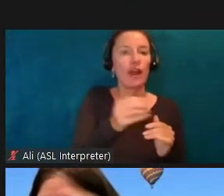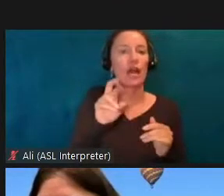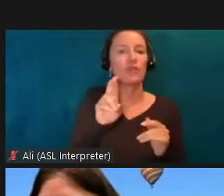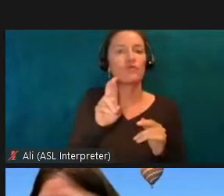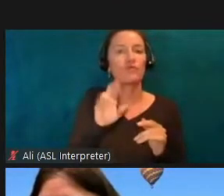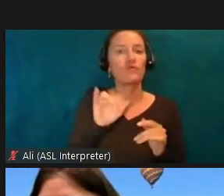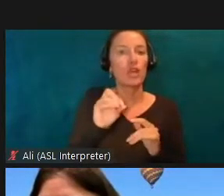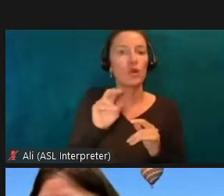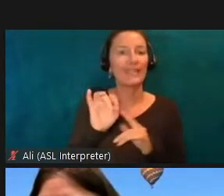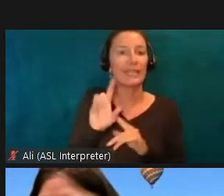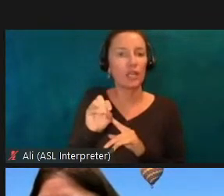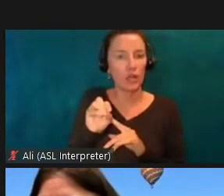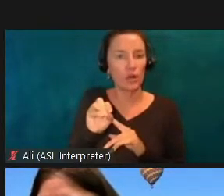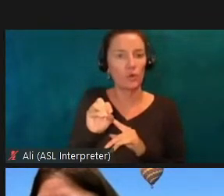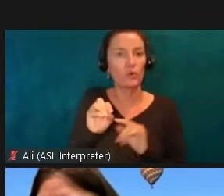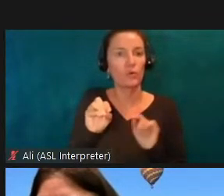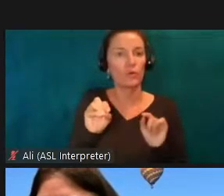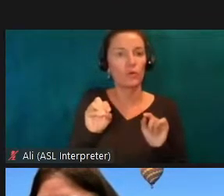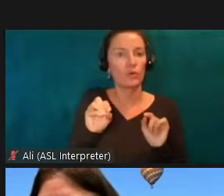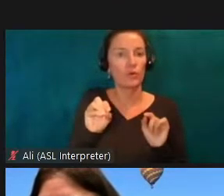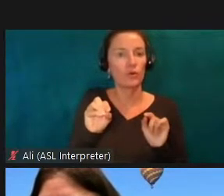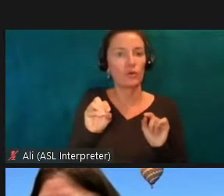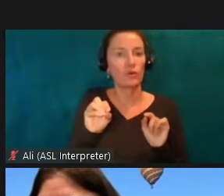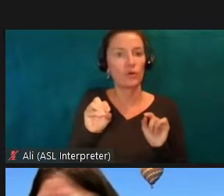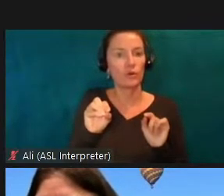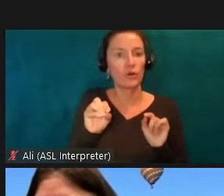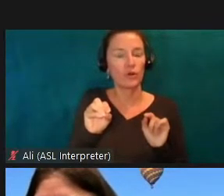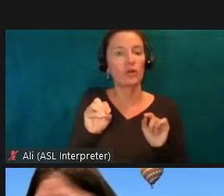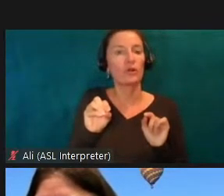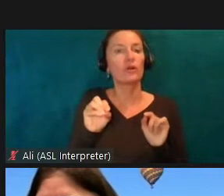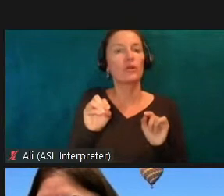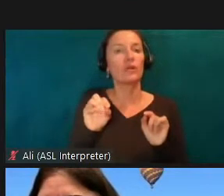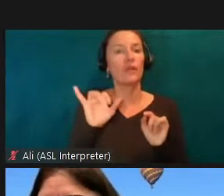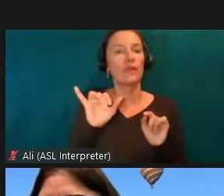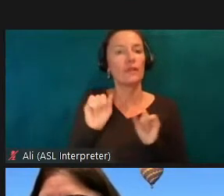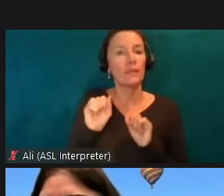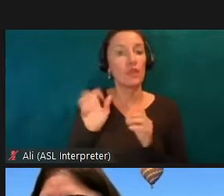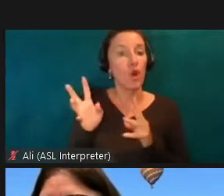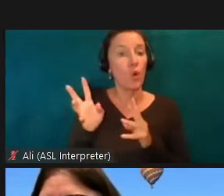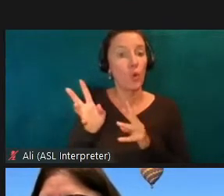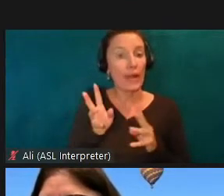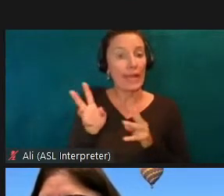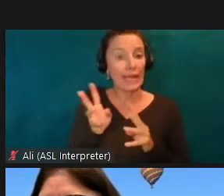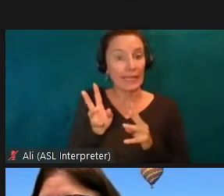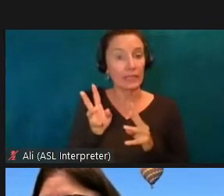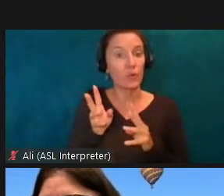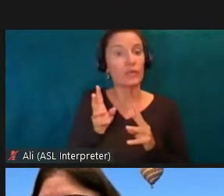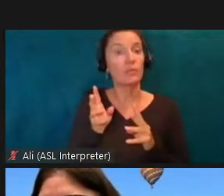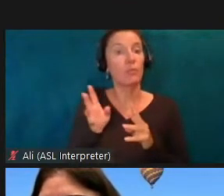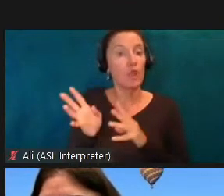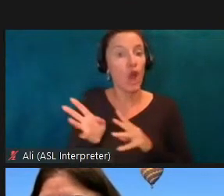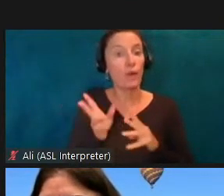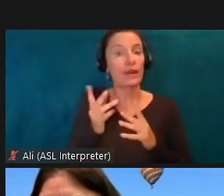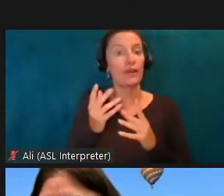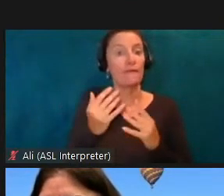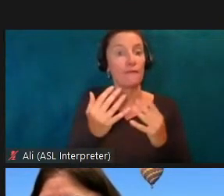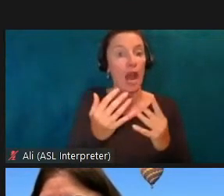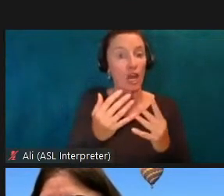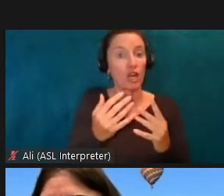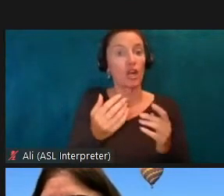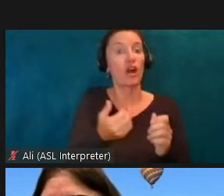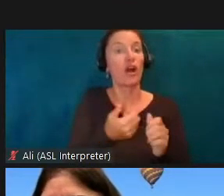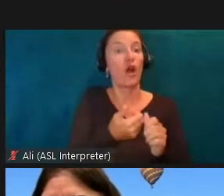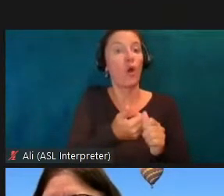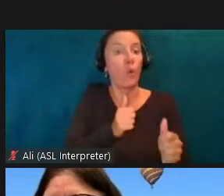got a reprieve because the wind was basically blowing the fire away from those communities.